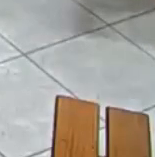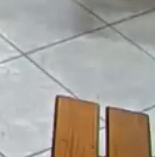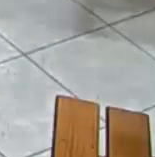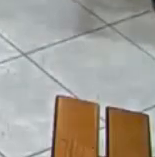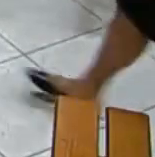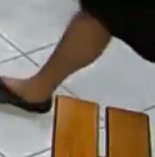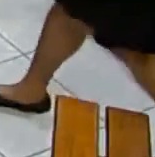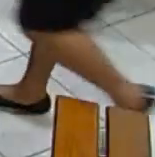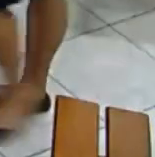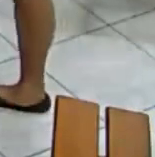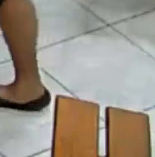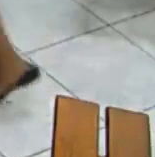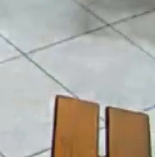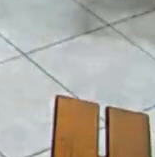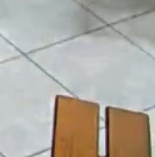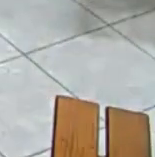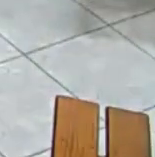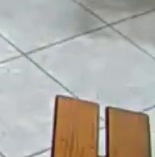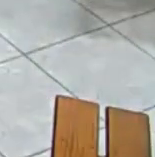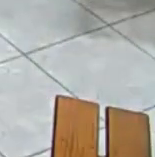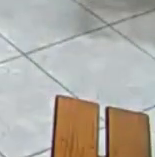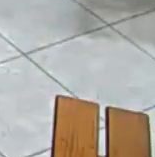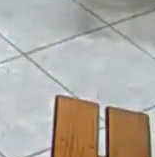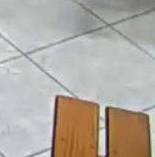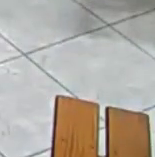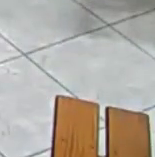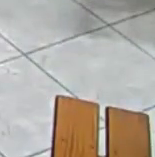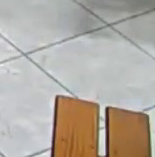Everything is linked to the syndrome.